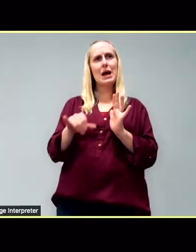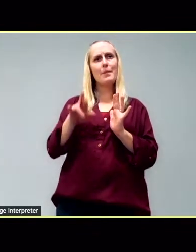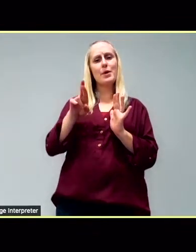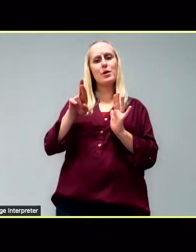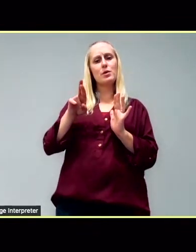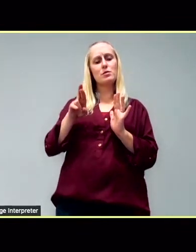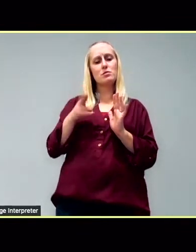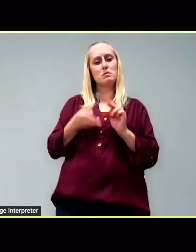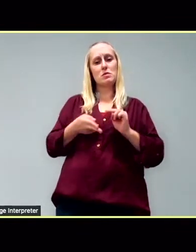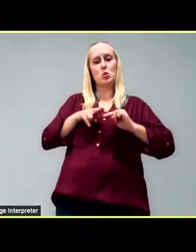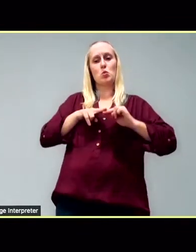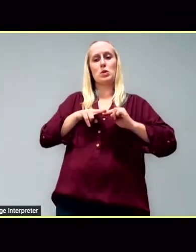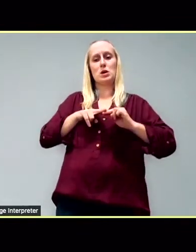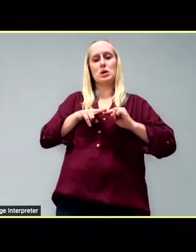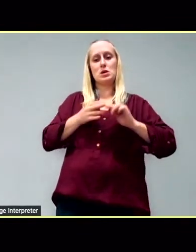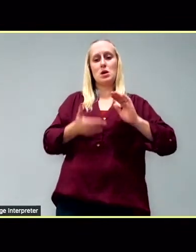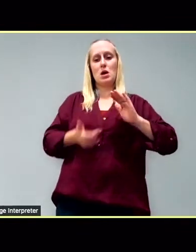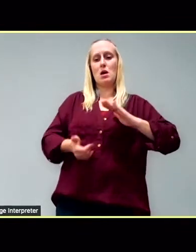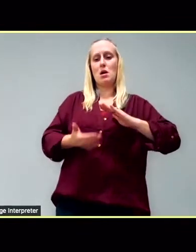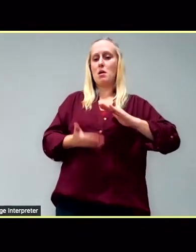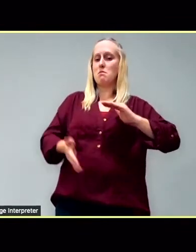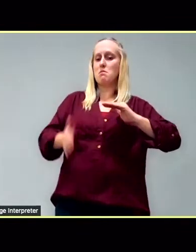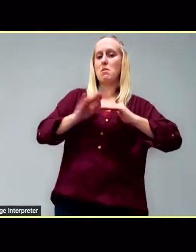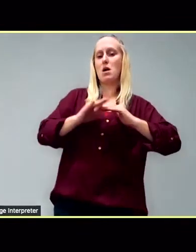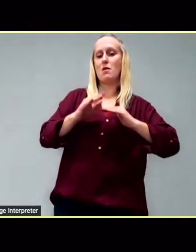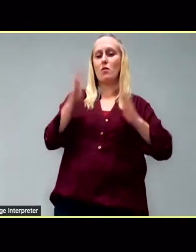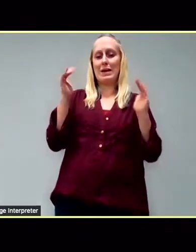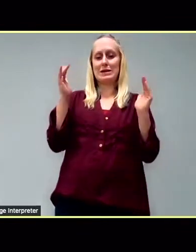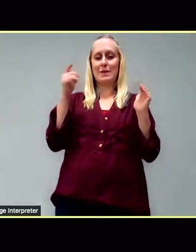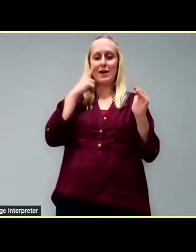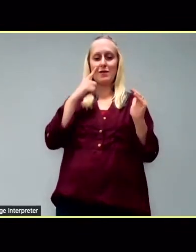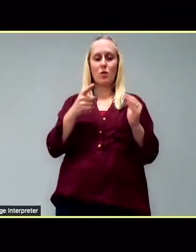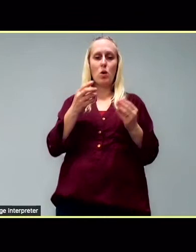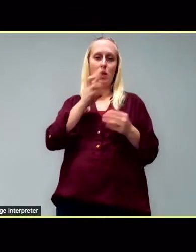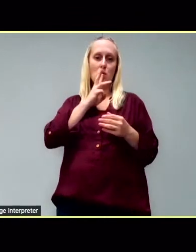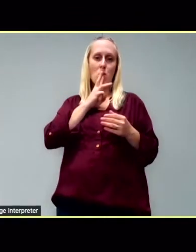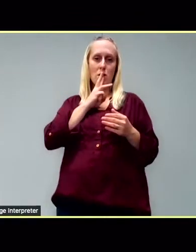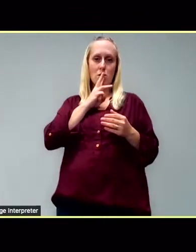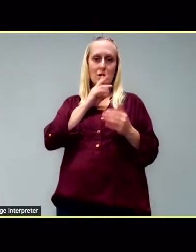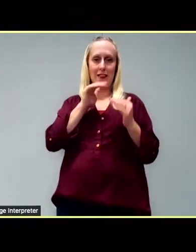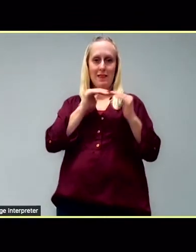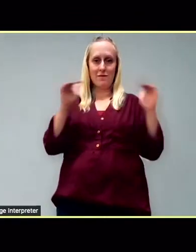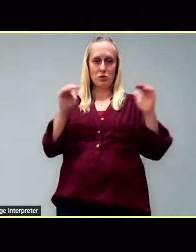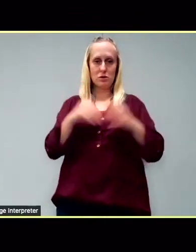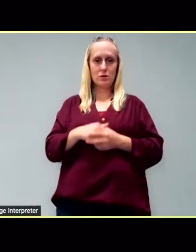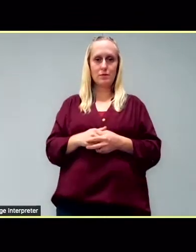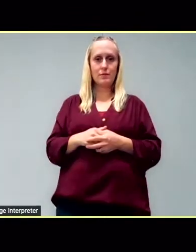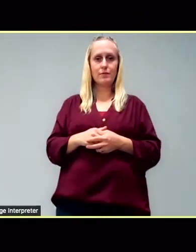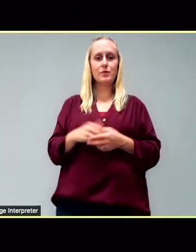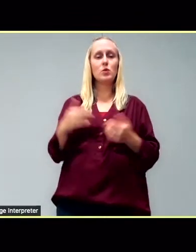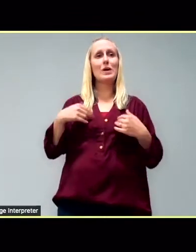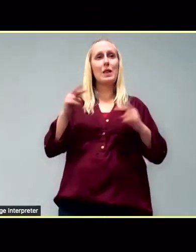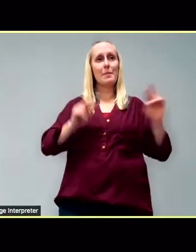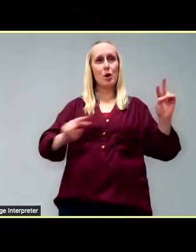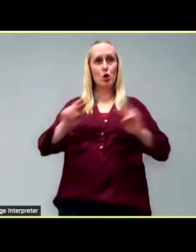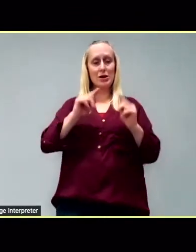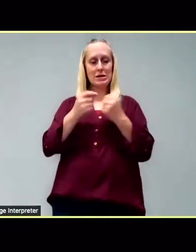concentrations above what you would expect for background concentrations. So we had the marching walnut network on site, as well